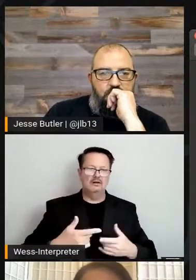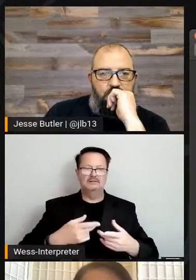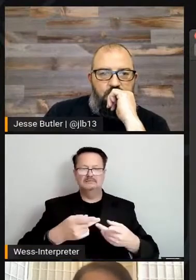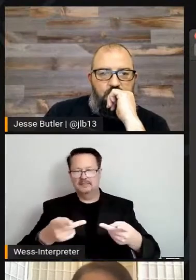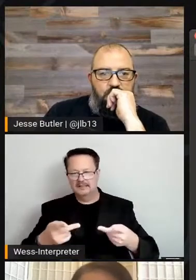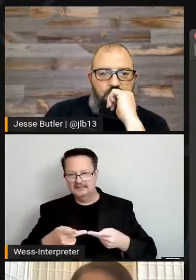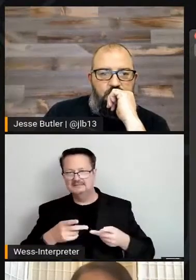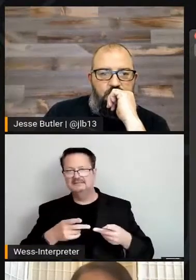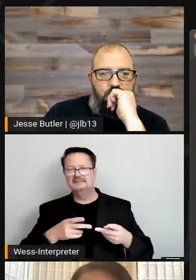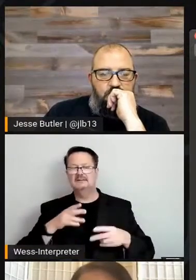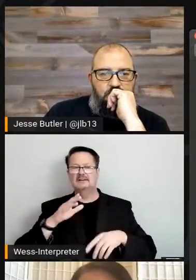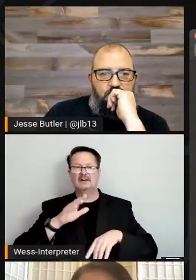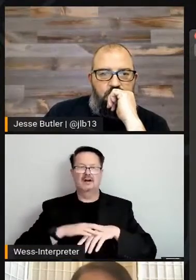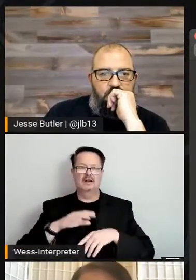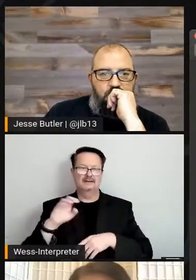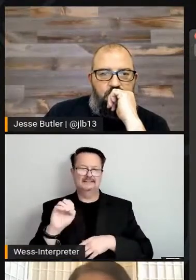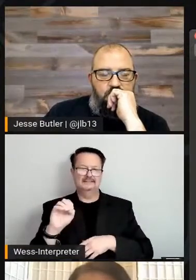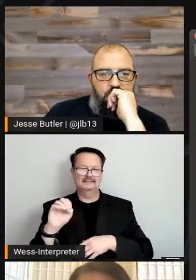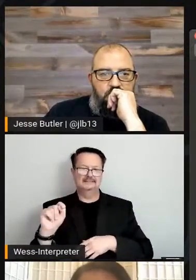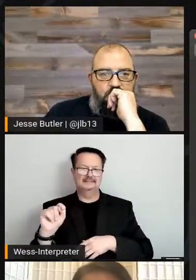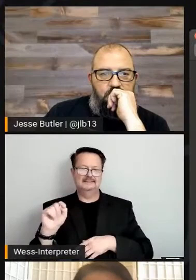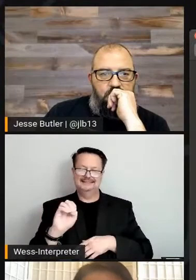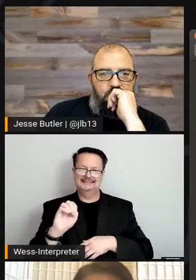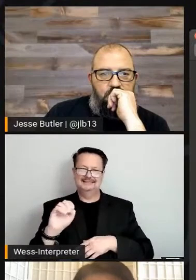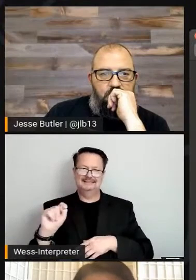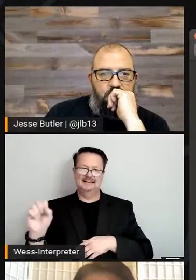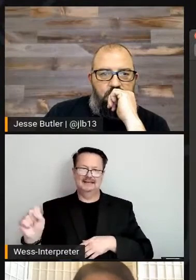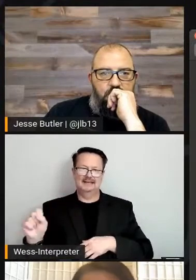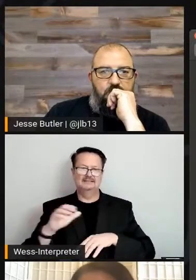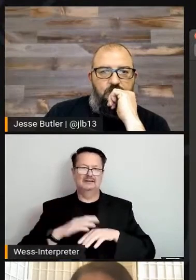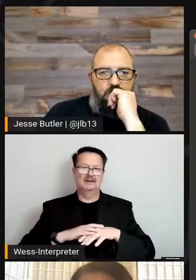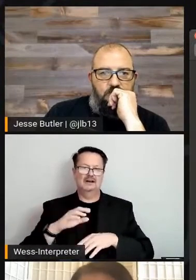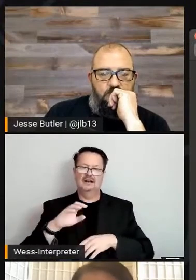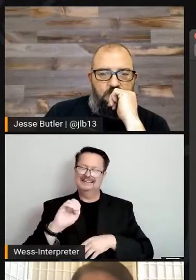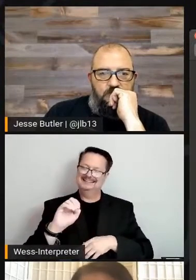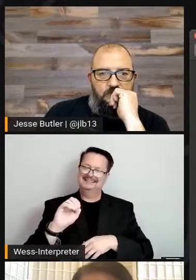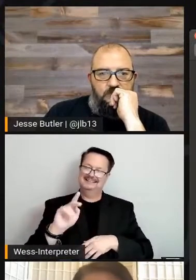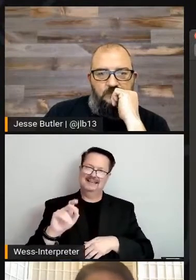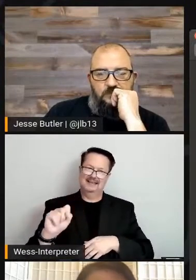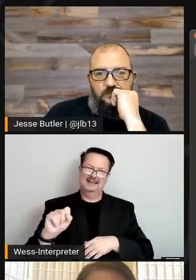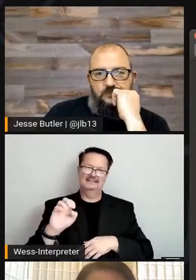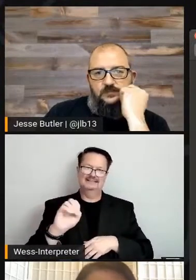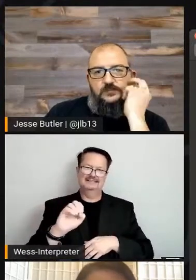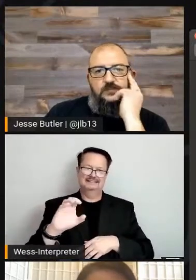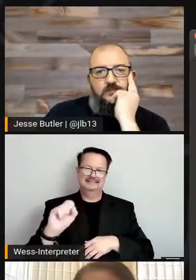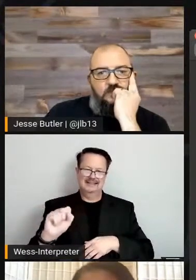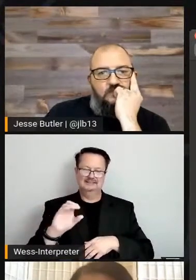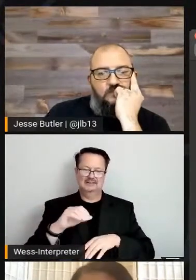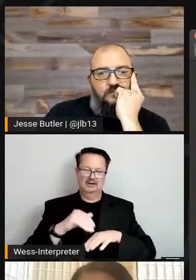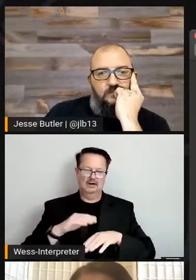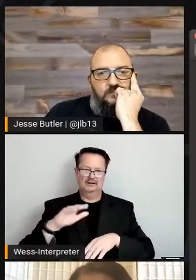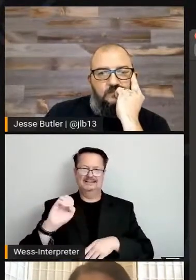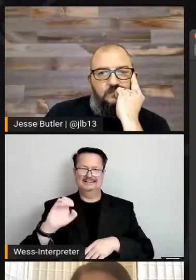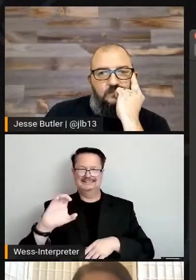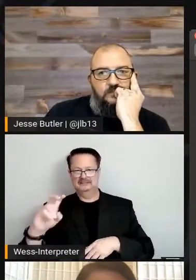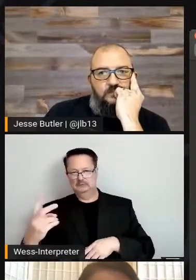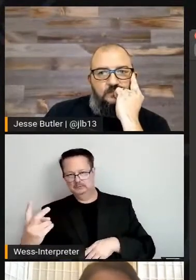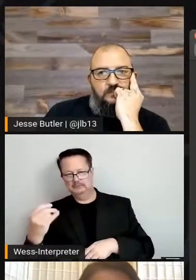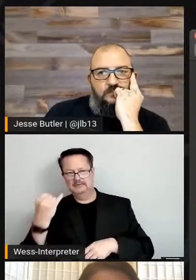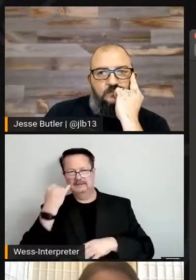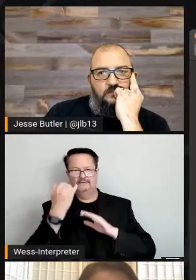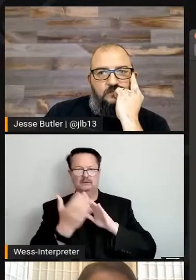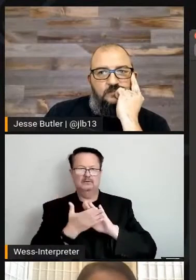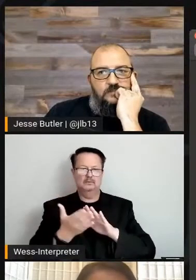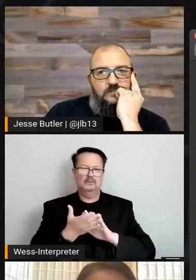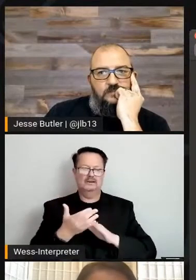on EKS, for EKS on EC2, for ECS itself, for EC2 if you're running